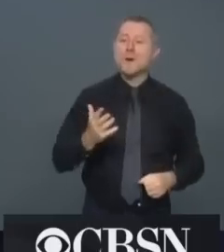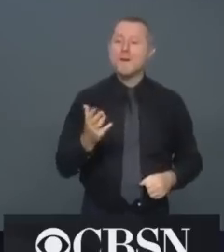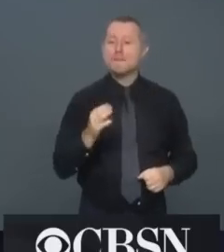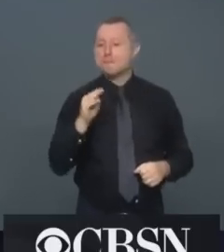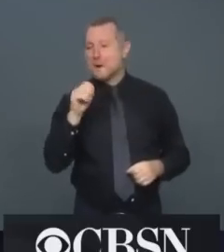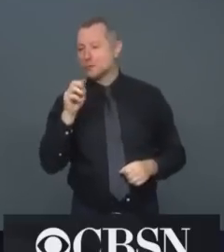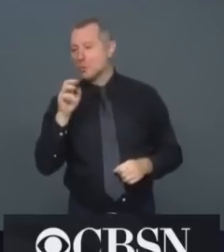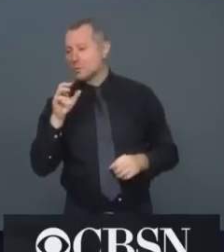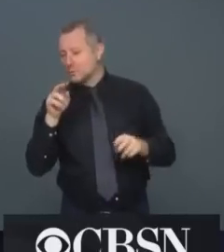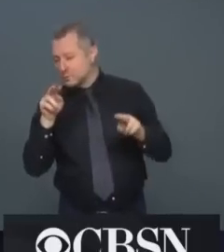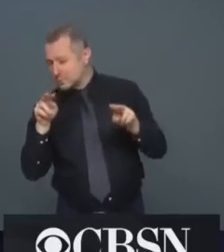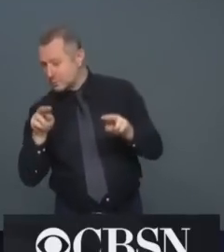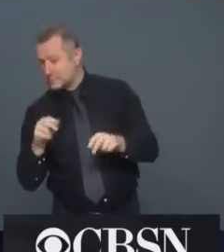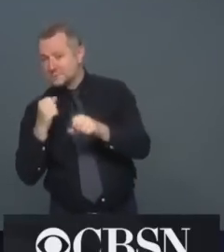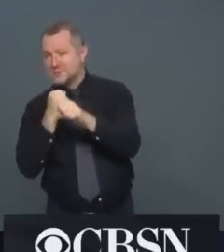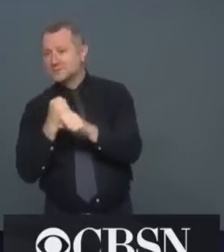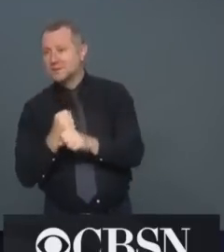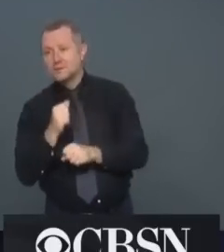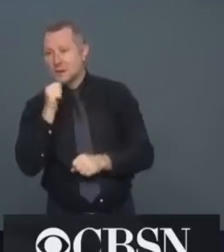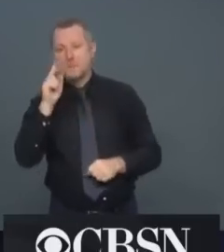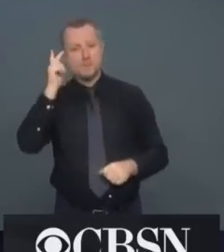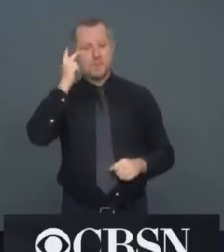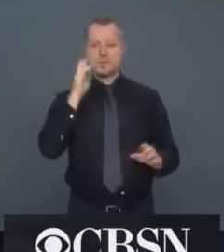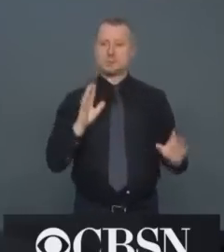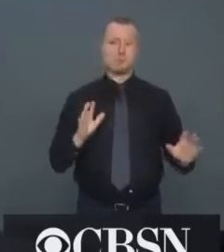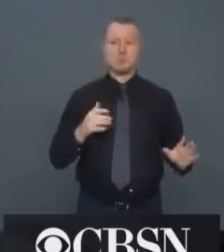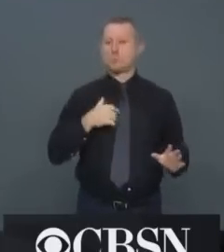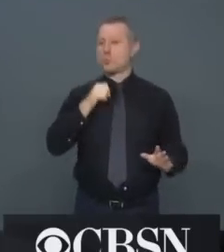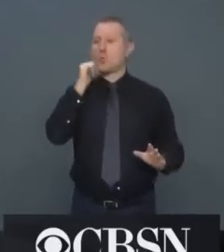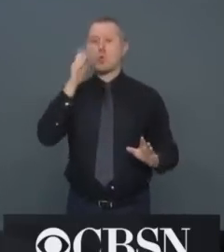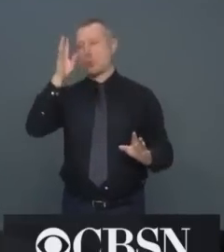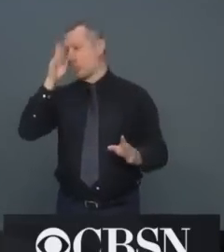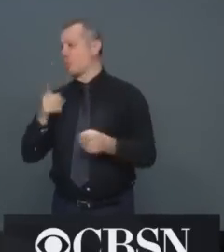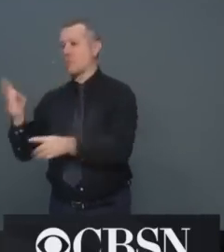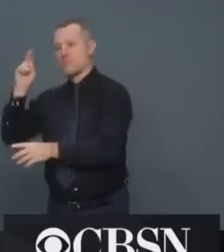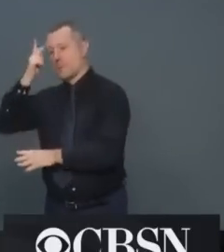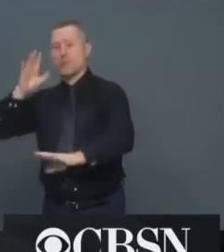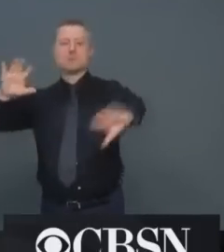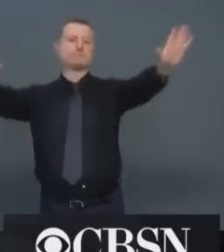politics. And I am staying off that road playing politics. Thank you all very much.